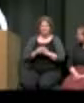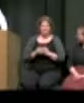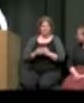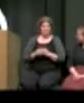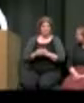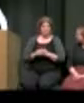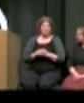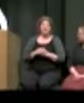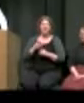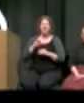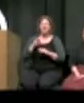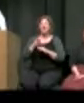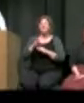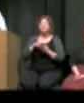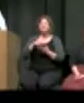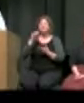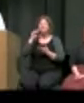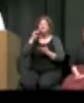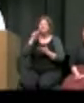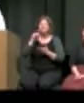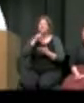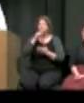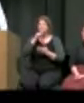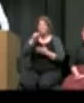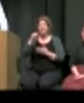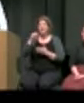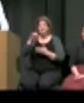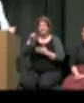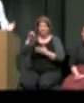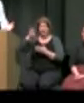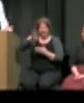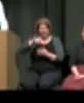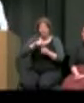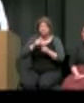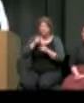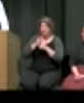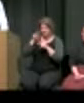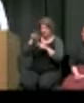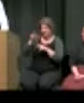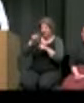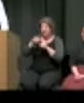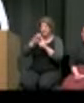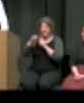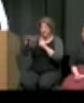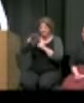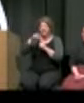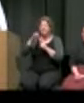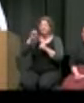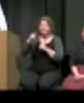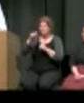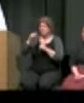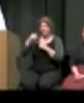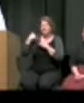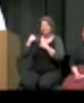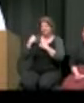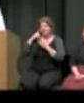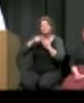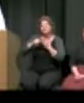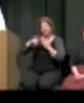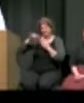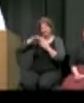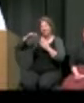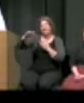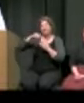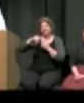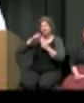What else did we learn? So we talked about the rock slide. So just keeping an eye on the environment, really. I know EPA is doing another study on that rock